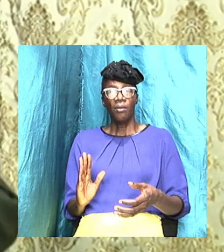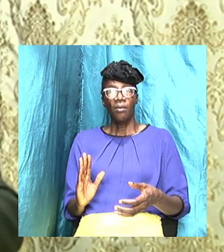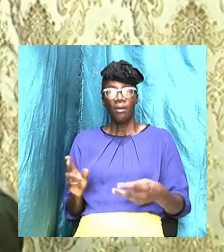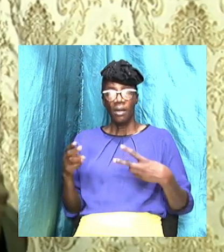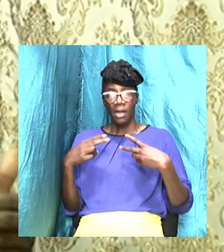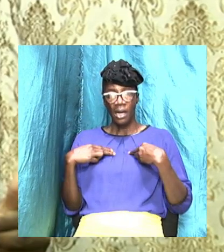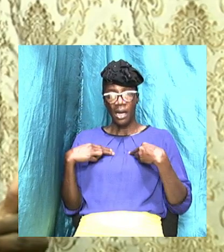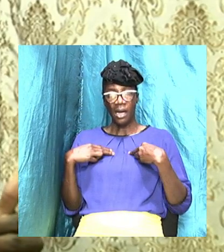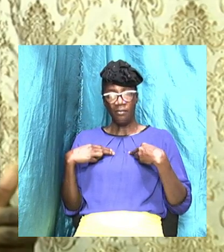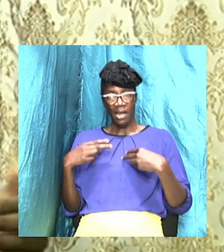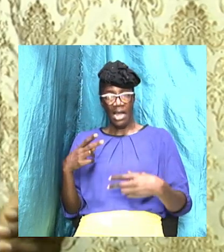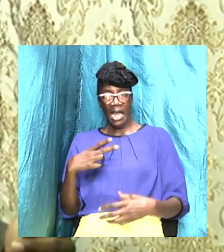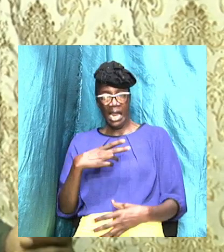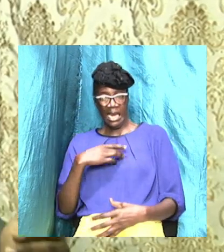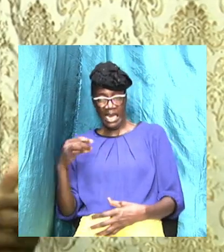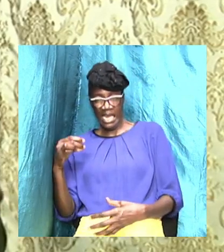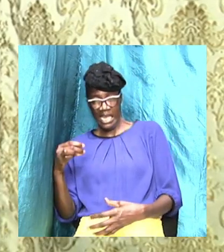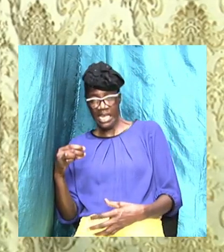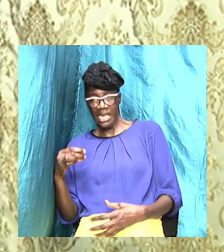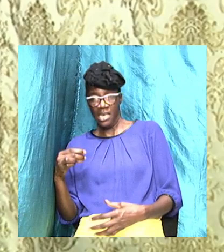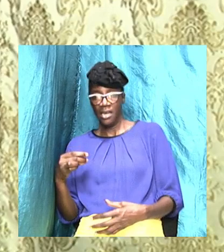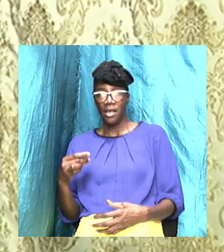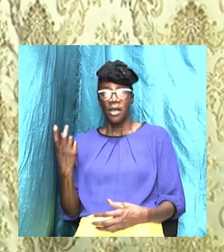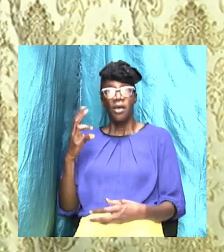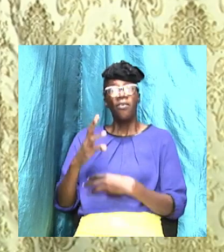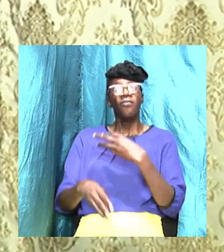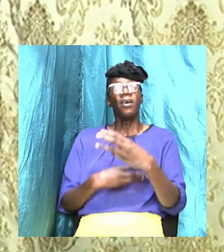have a liking for the world.